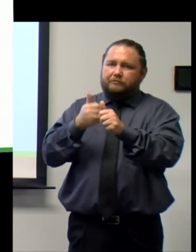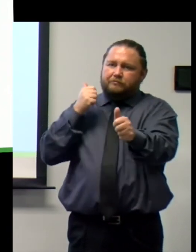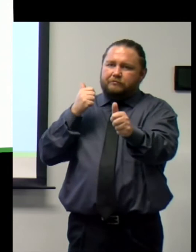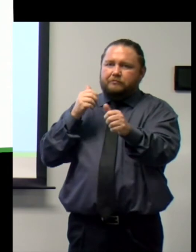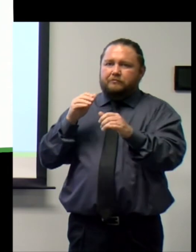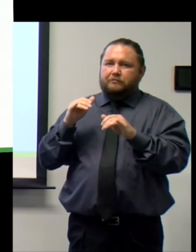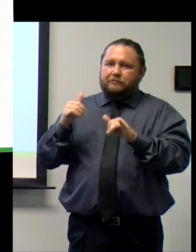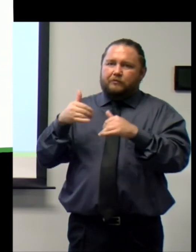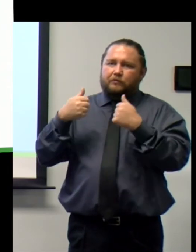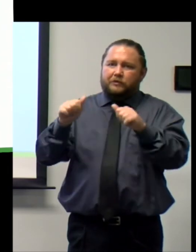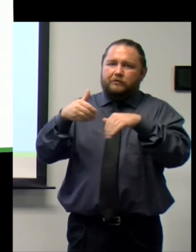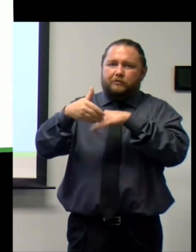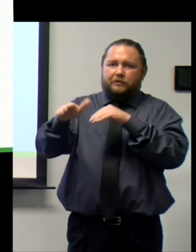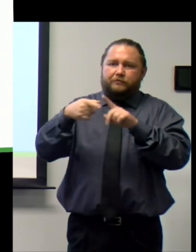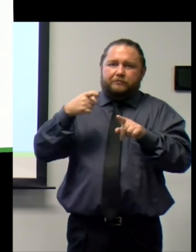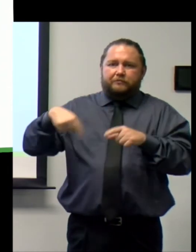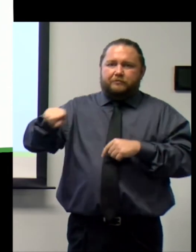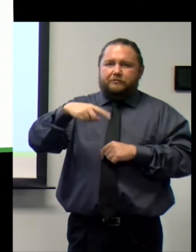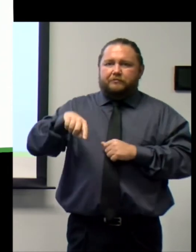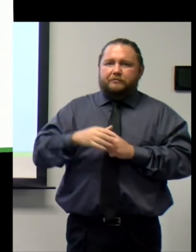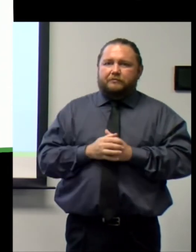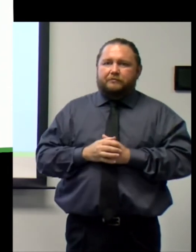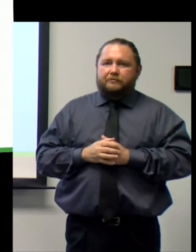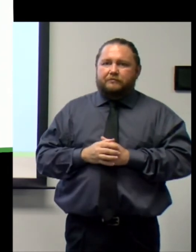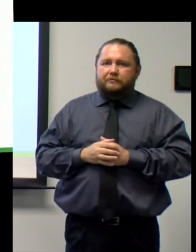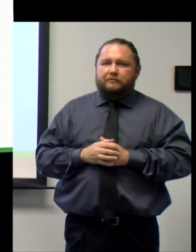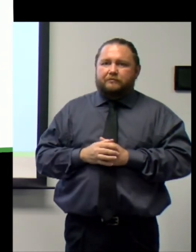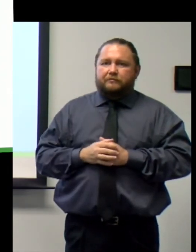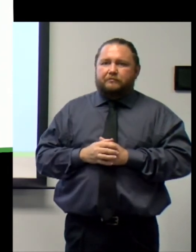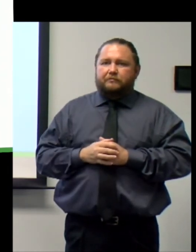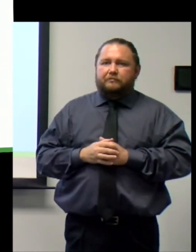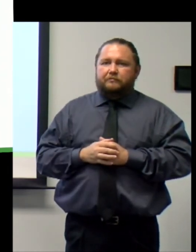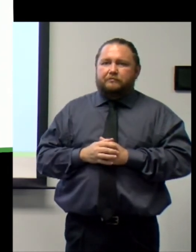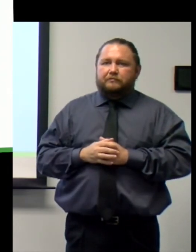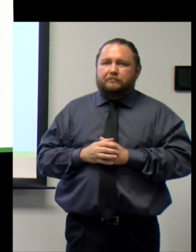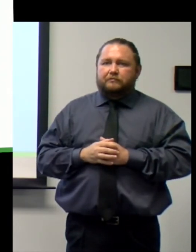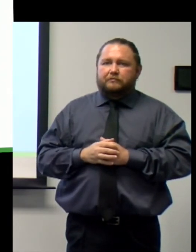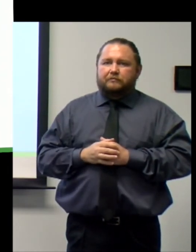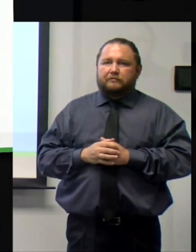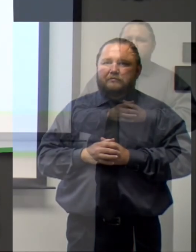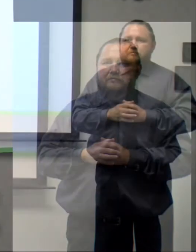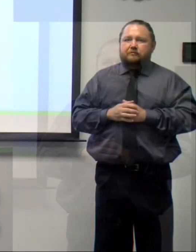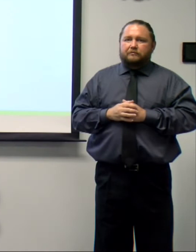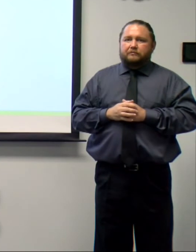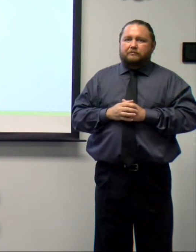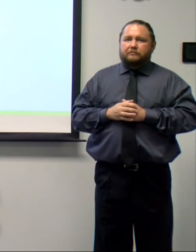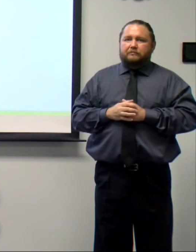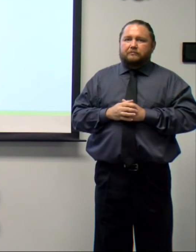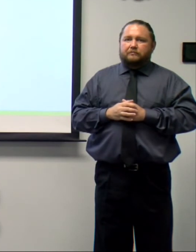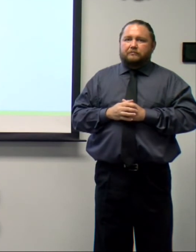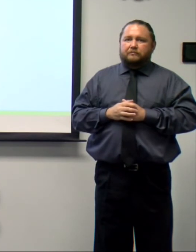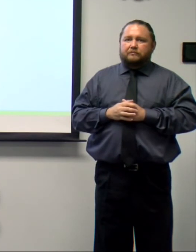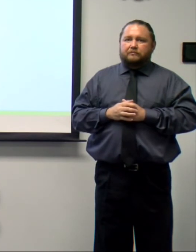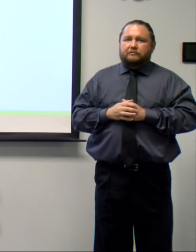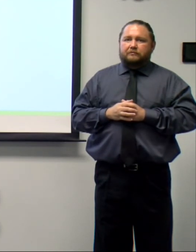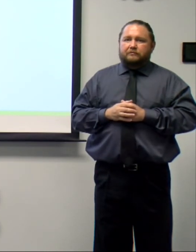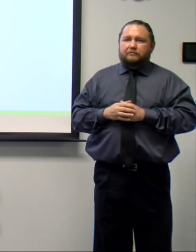mild symptoms. The changes that have happened with the recommendations, gatherings